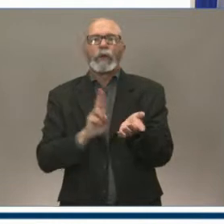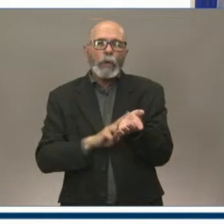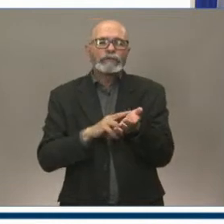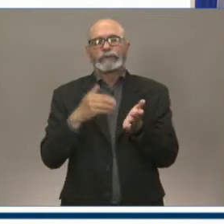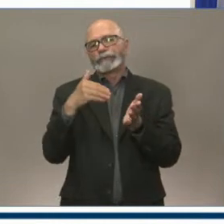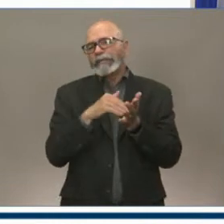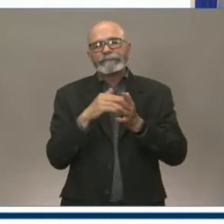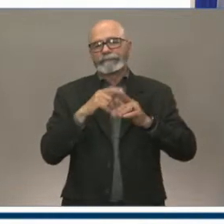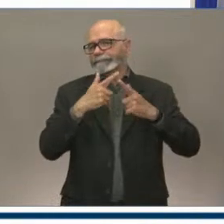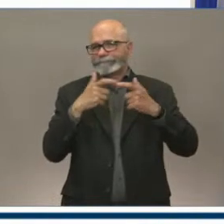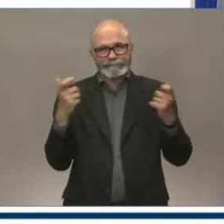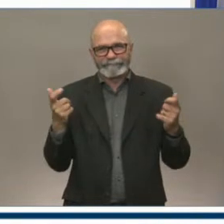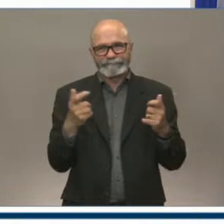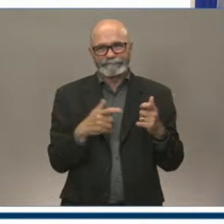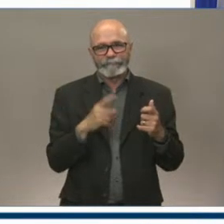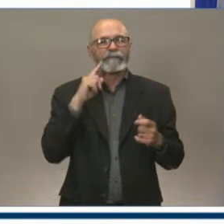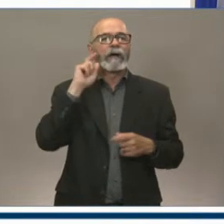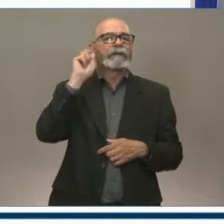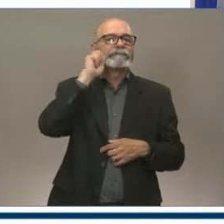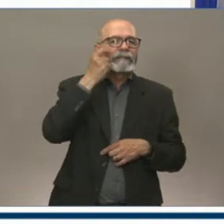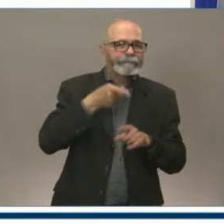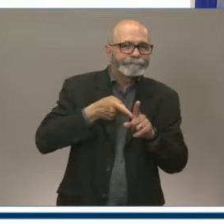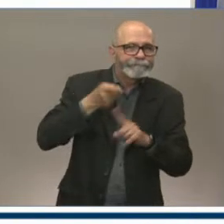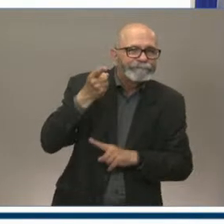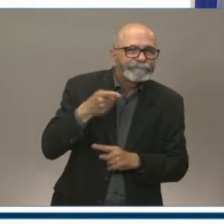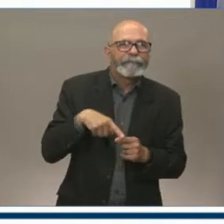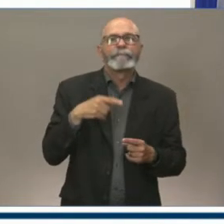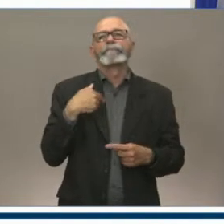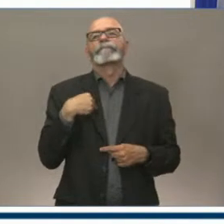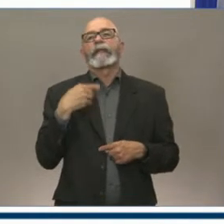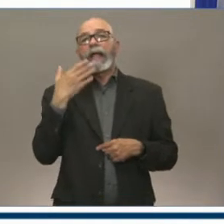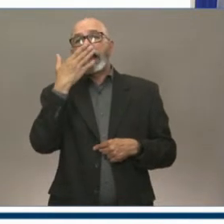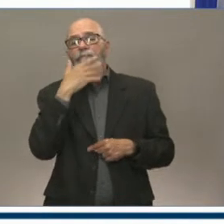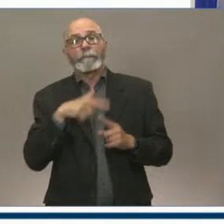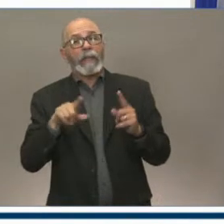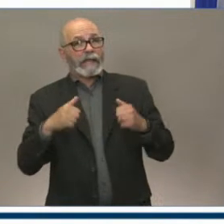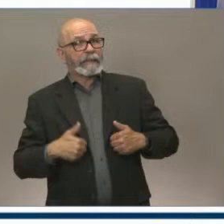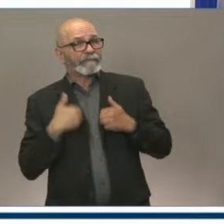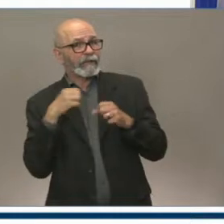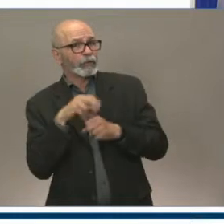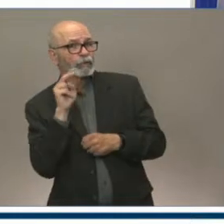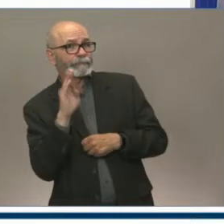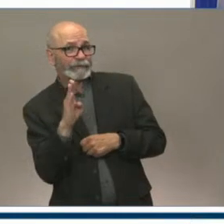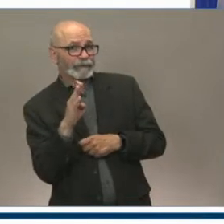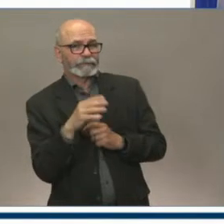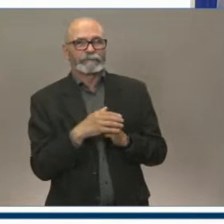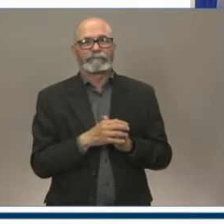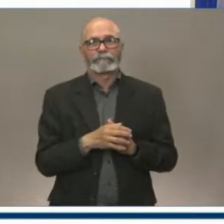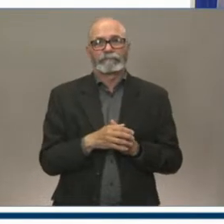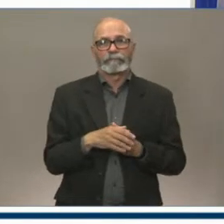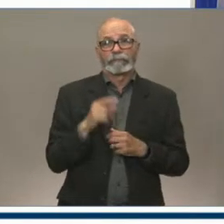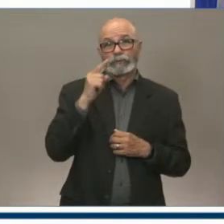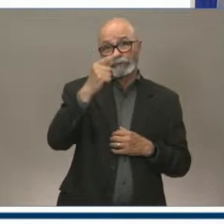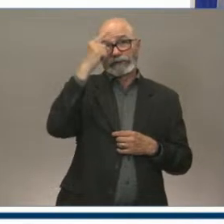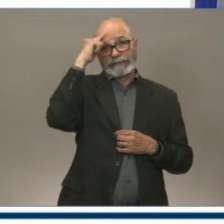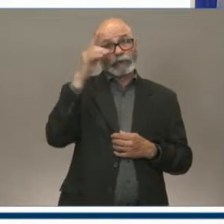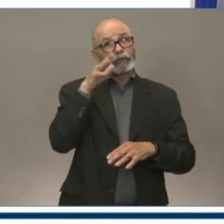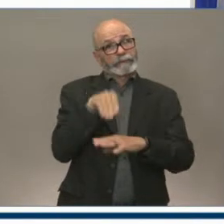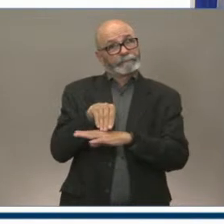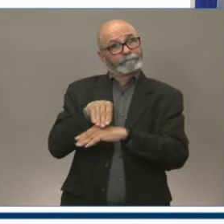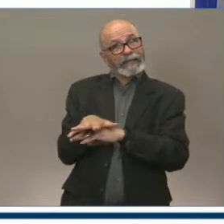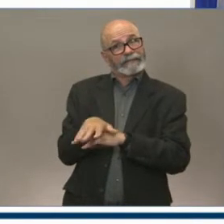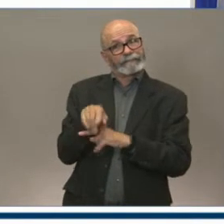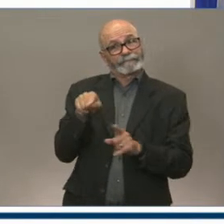nurses, specialists that work at that hospital live in New Brunswick. Are you concerned this could affect healthcare in Cumberland County, and are